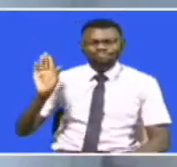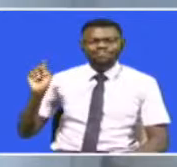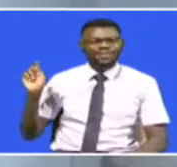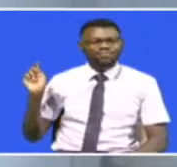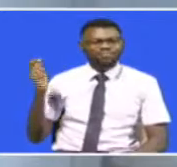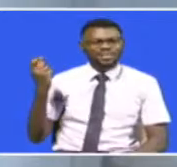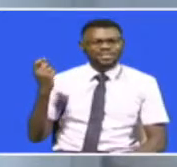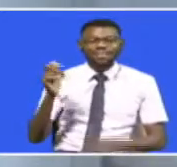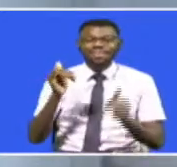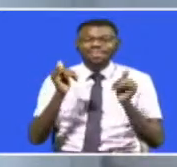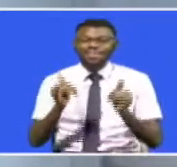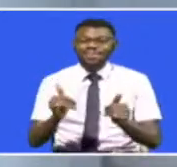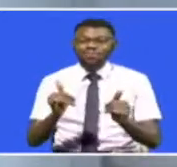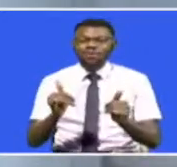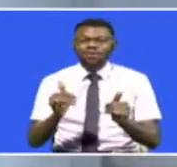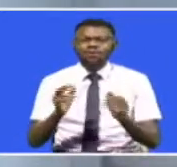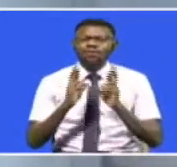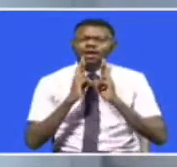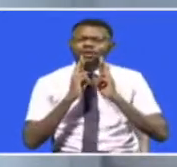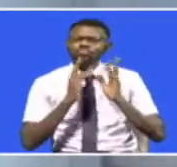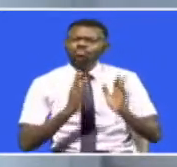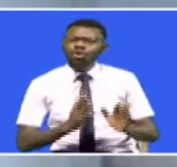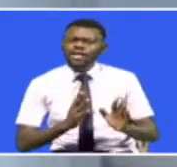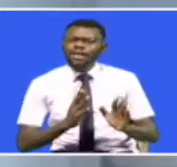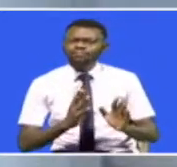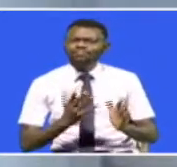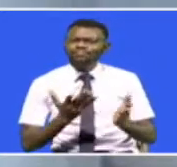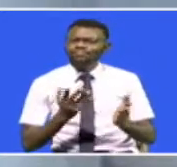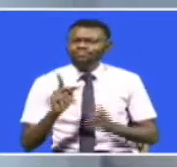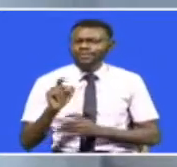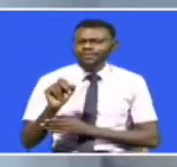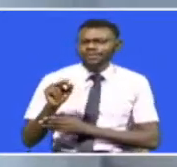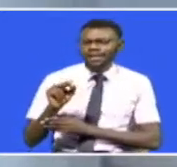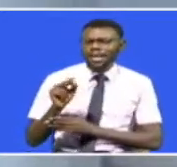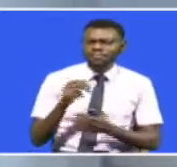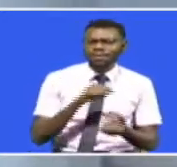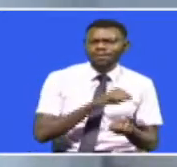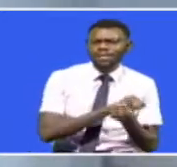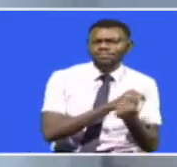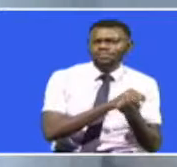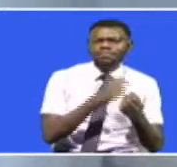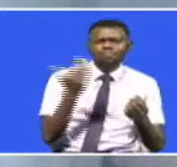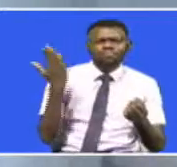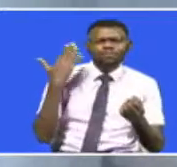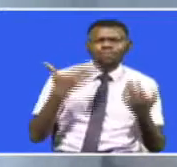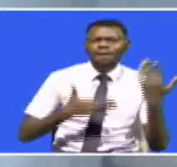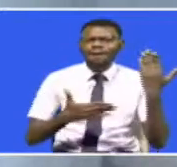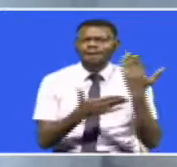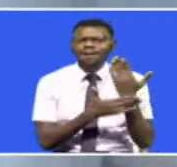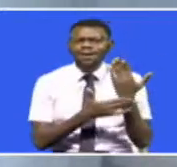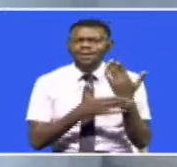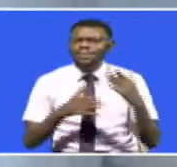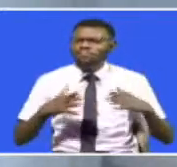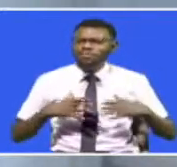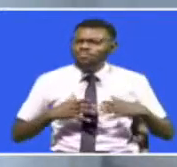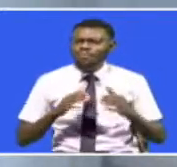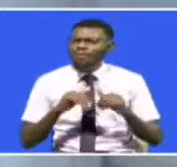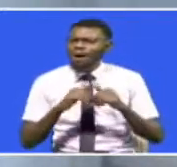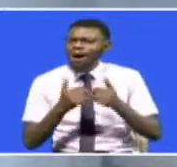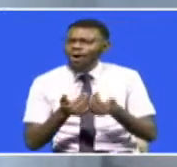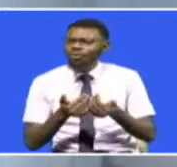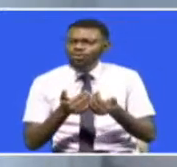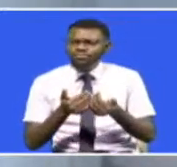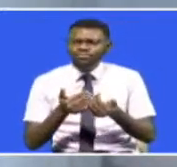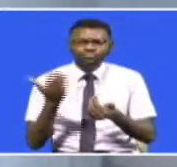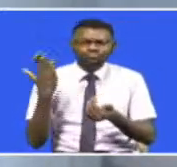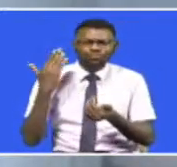Republic. KTN's reporter Brenda Zedarredido takes us through the mood of the country a day before President Uhuru Kenyatta handed